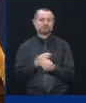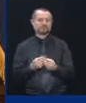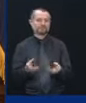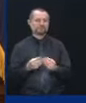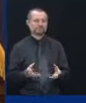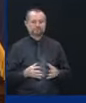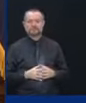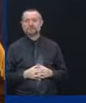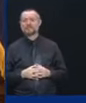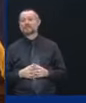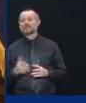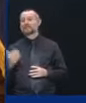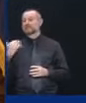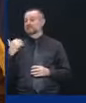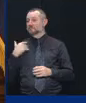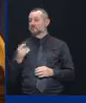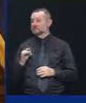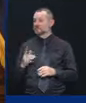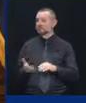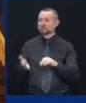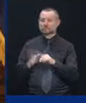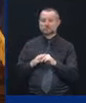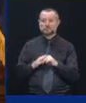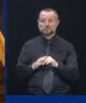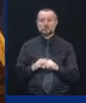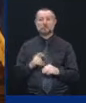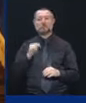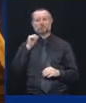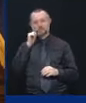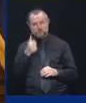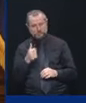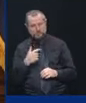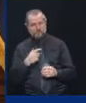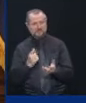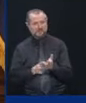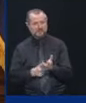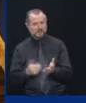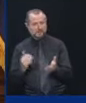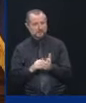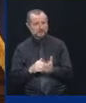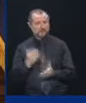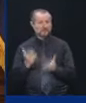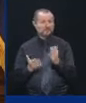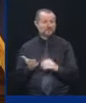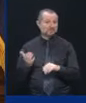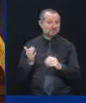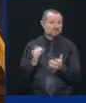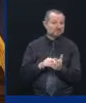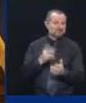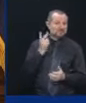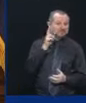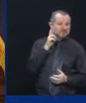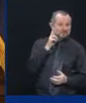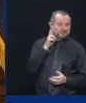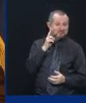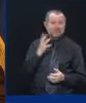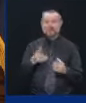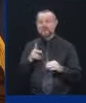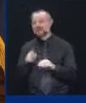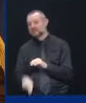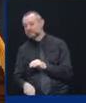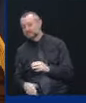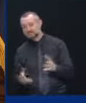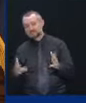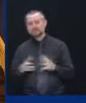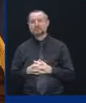once. We're going to have a conversation tomorrow. They may increase it again. They may reduce it. Depending on